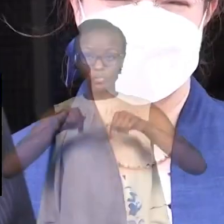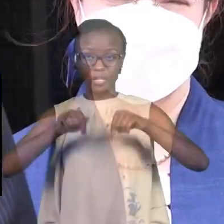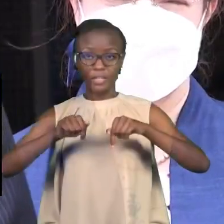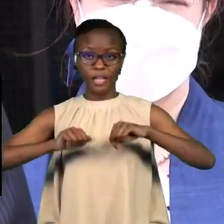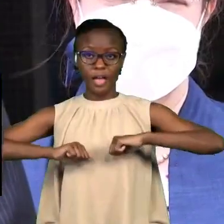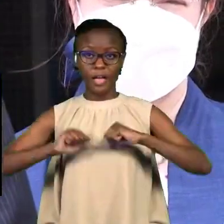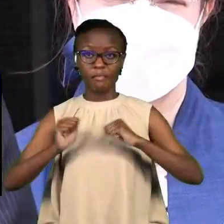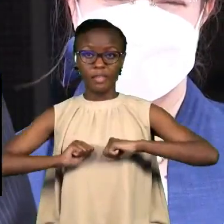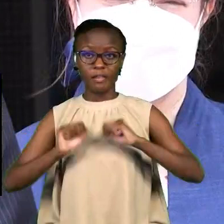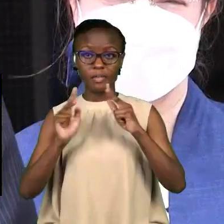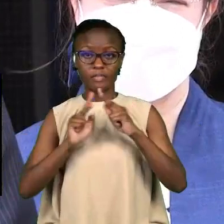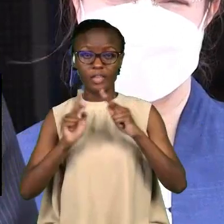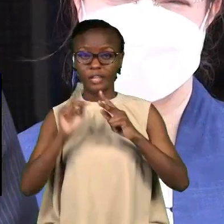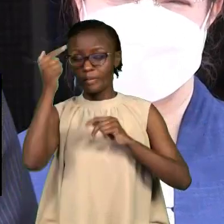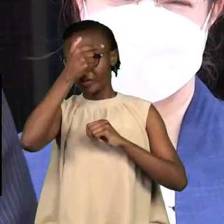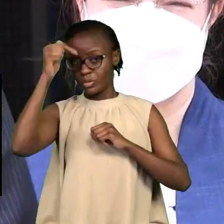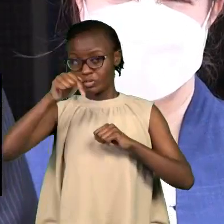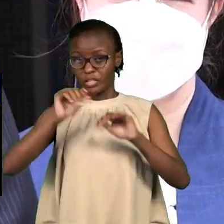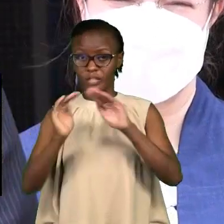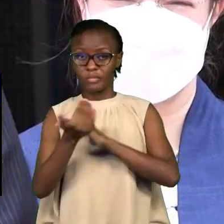That this morning we've received